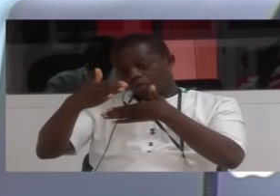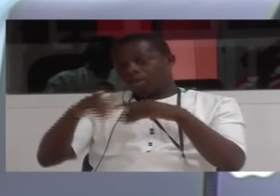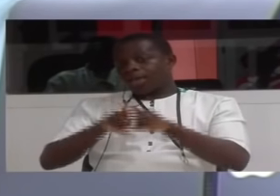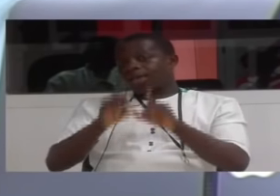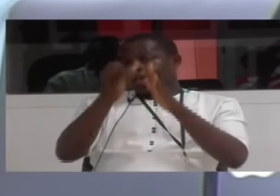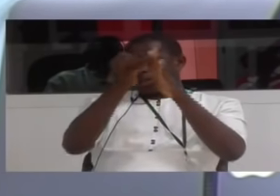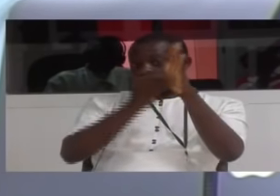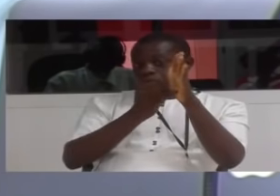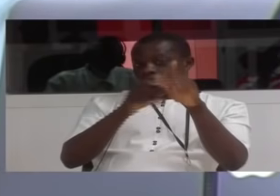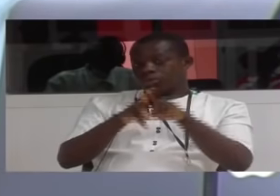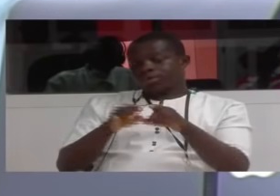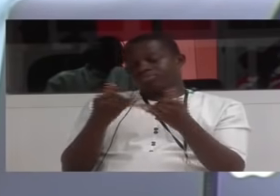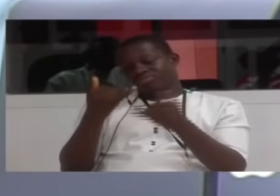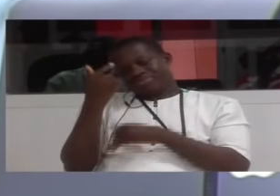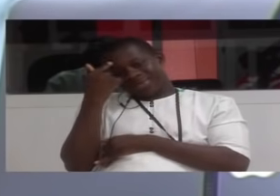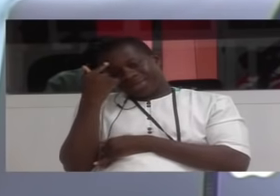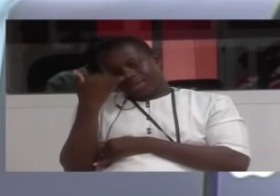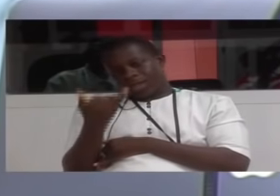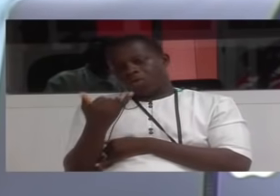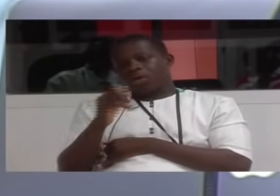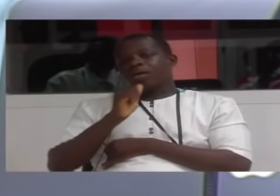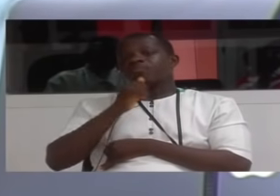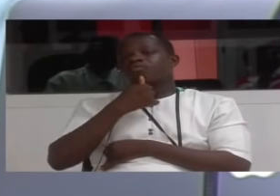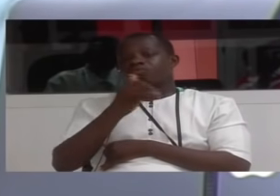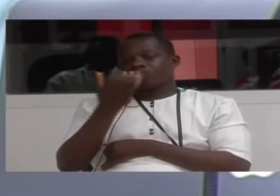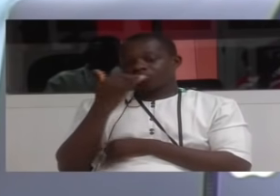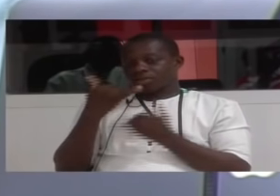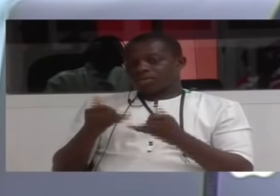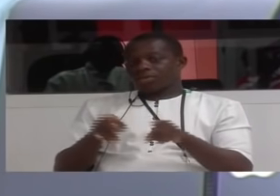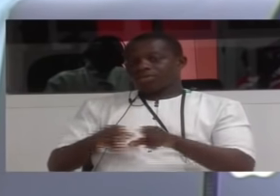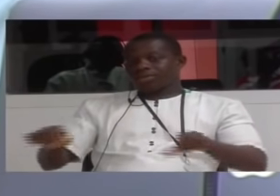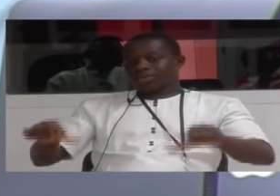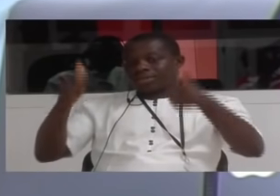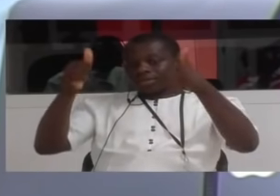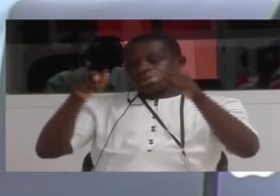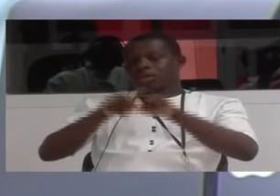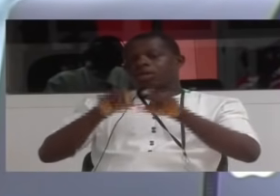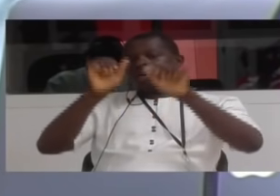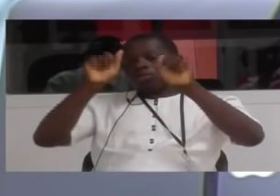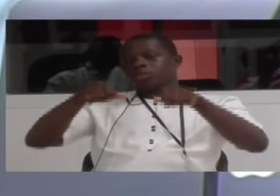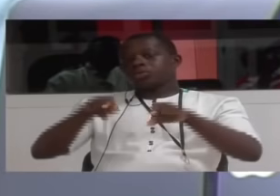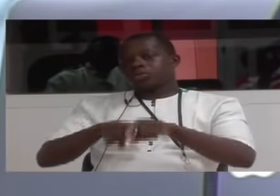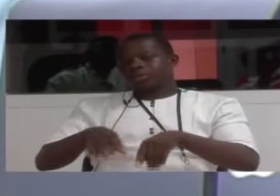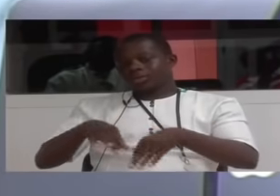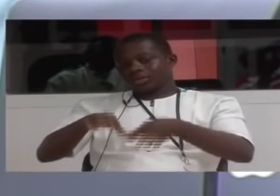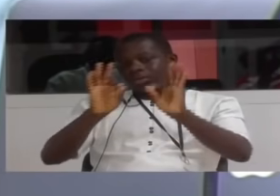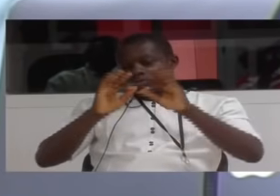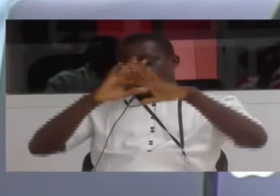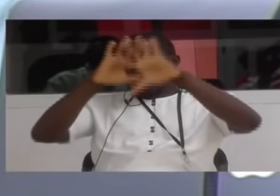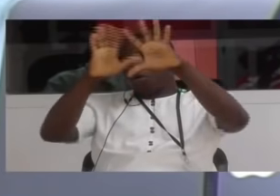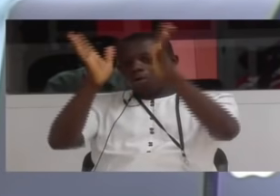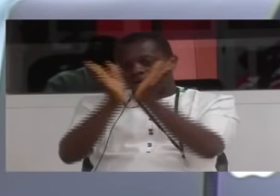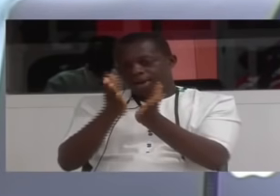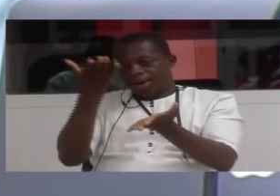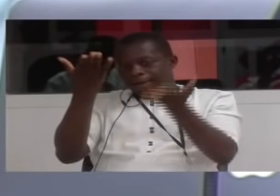Suggest that we take the lunch break now, such that when we resume, we can take up all the remaining